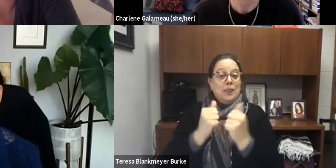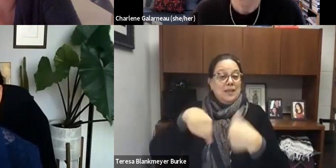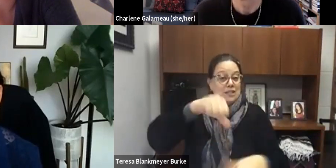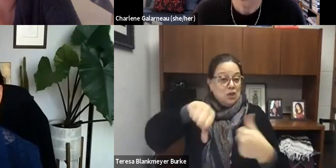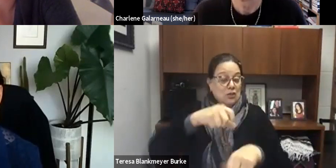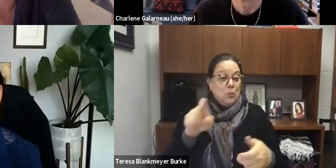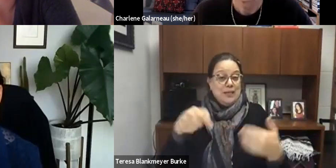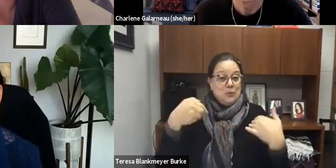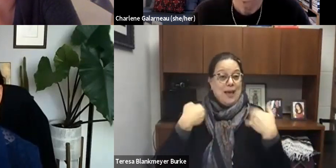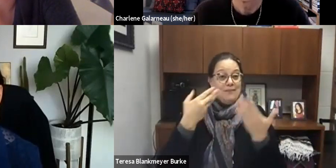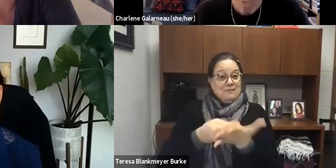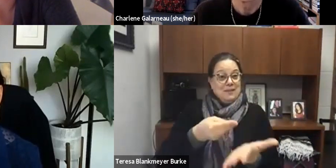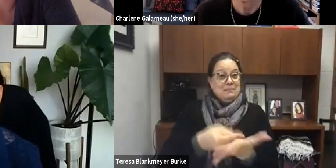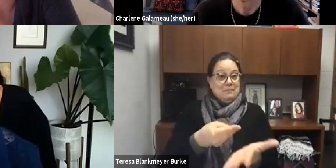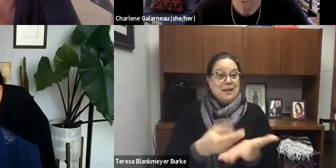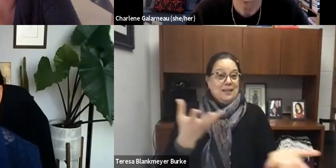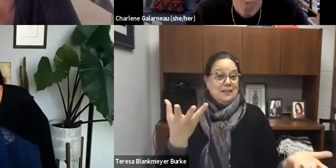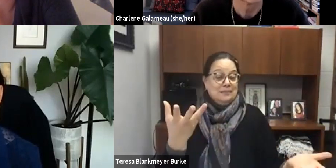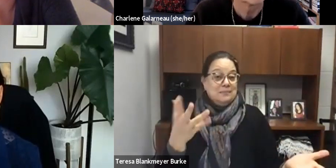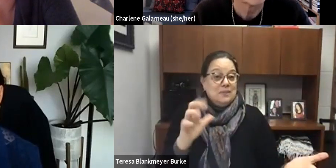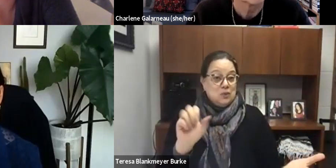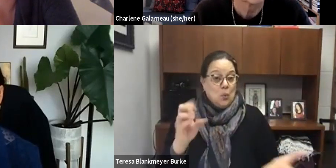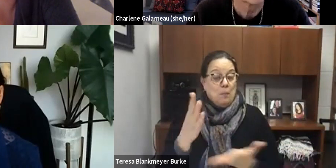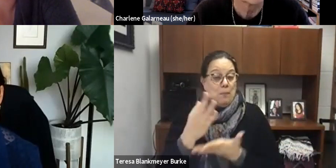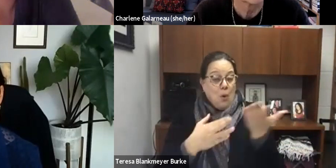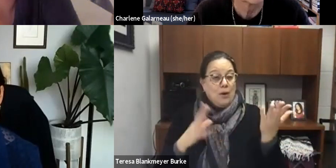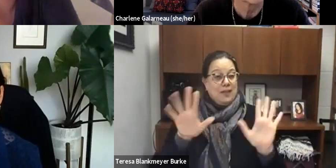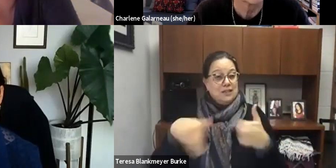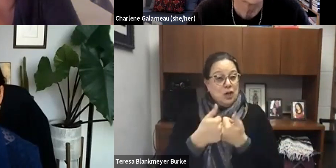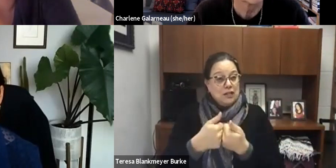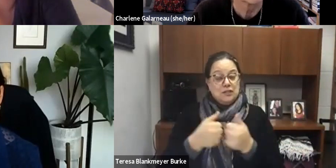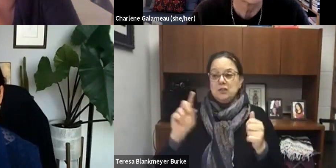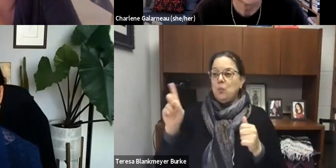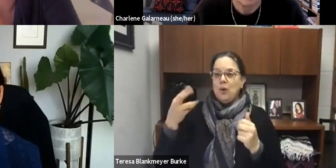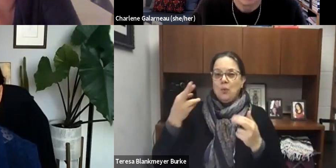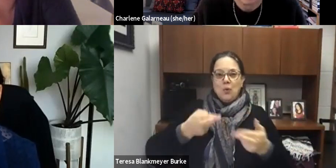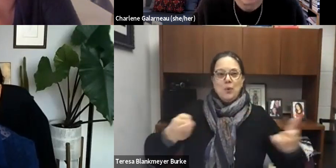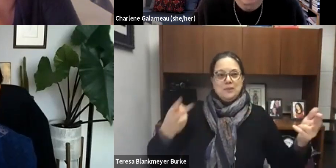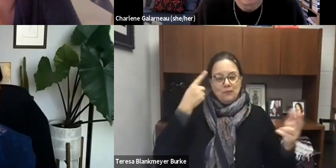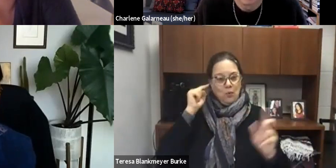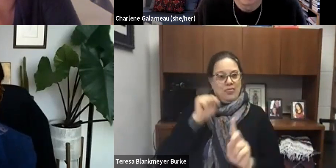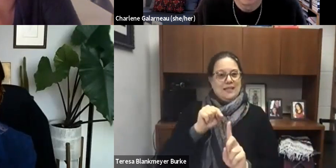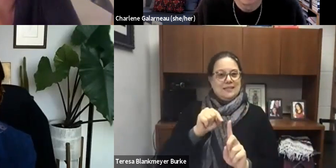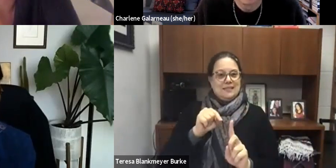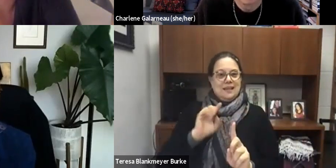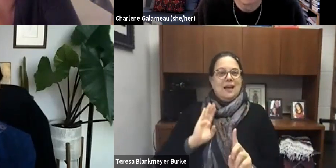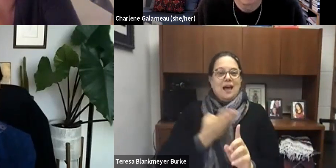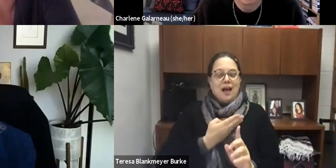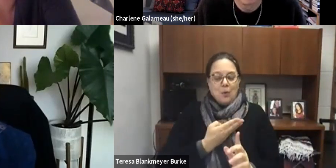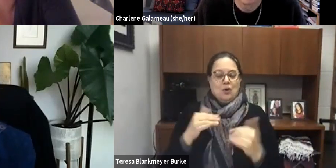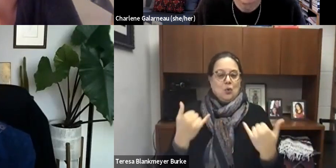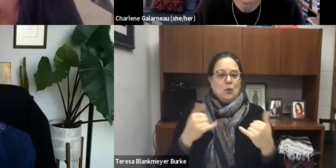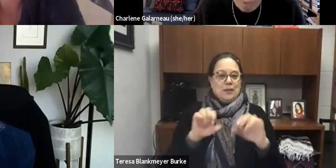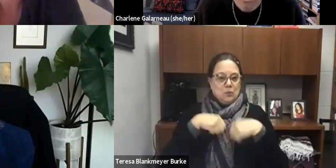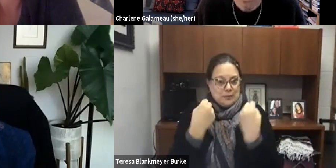enable communication amongst these communities, it relies on having funding for those types of things. So there